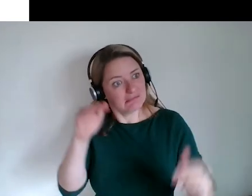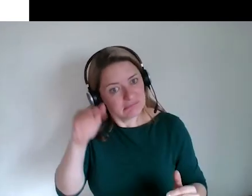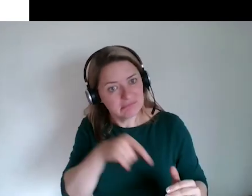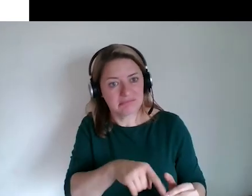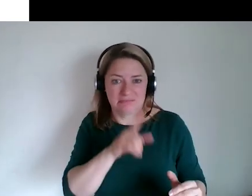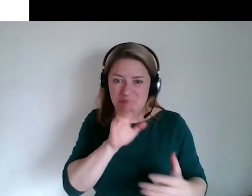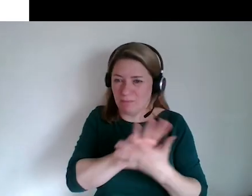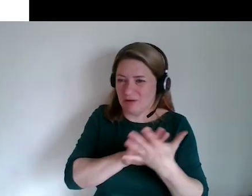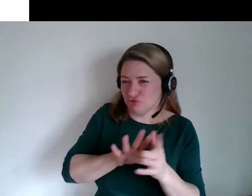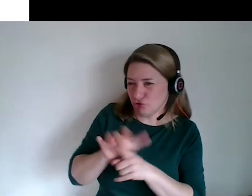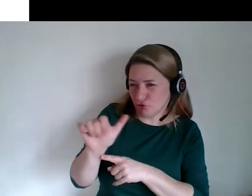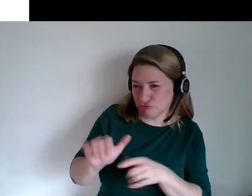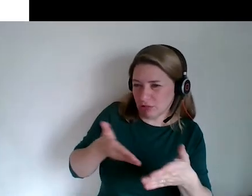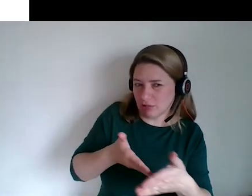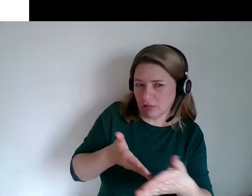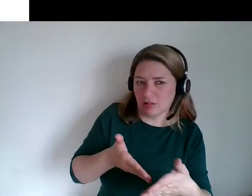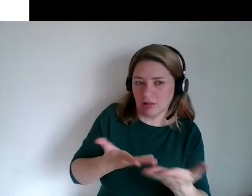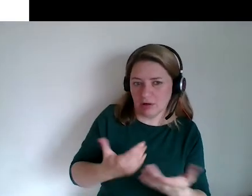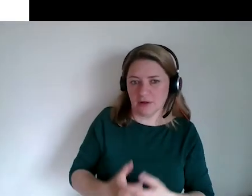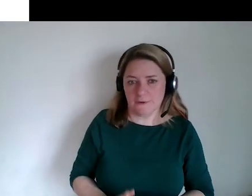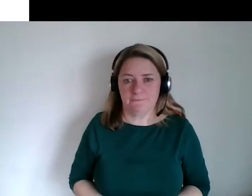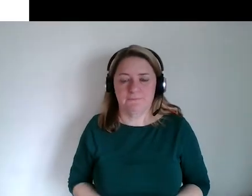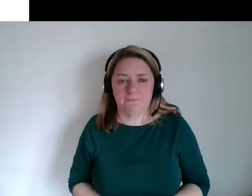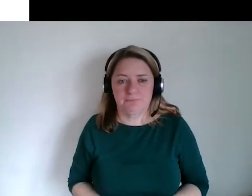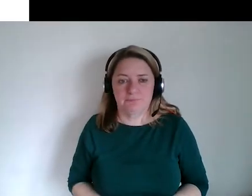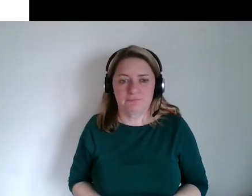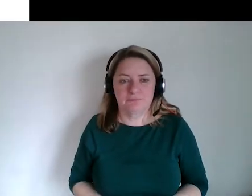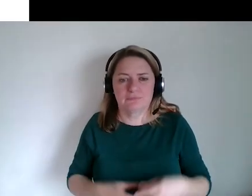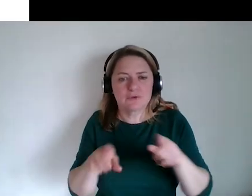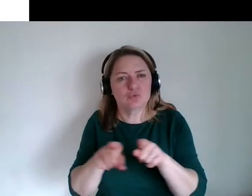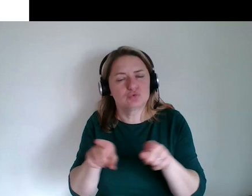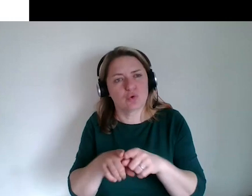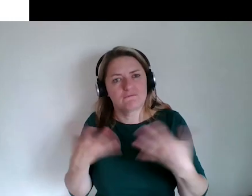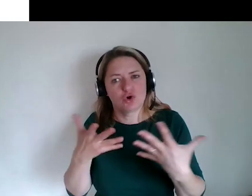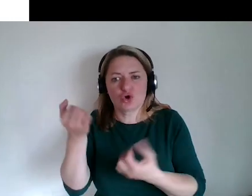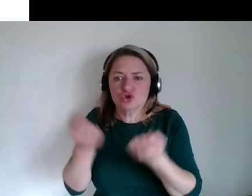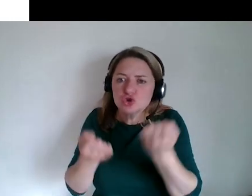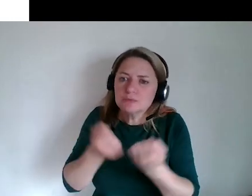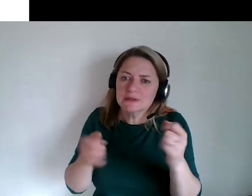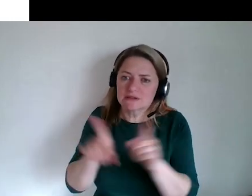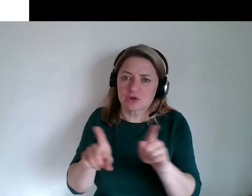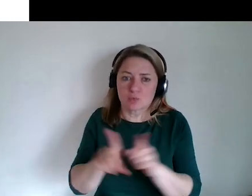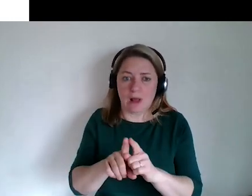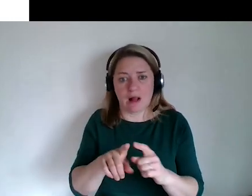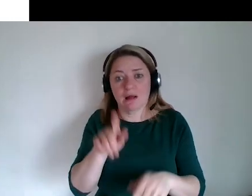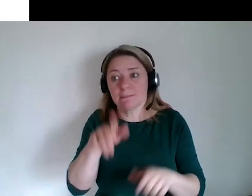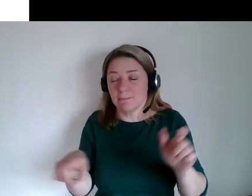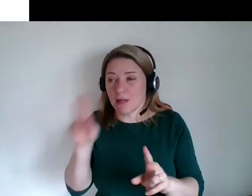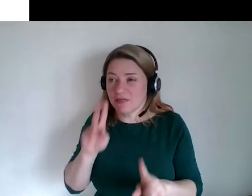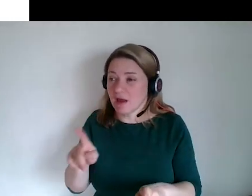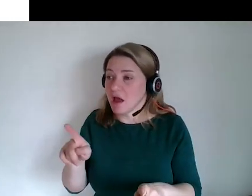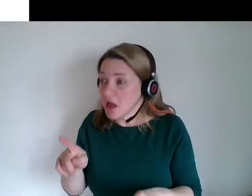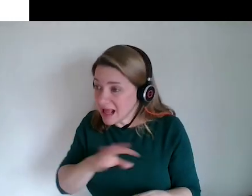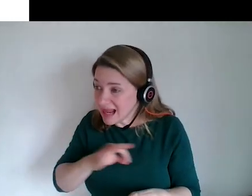In relation to the judgments, these were wrapped up in issues around perceptions of a lack of